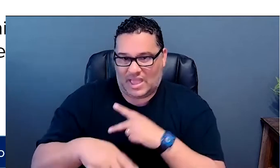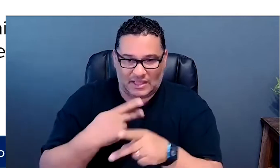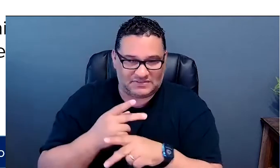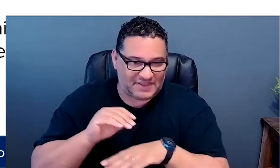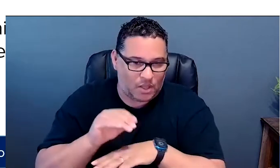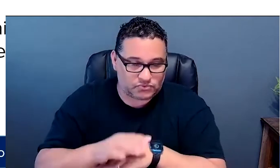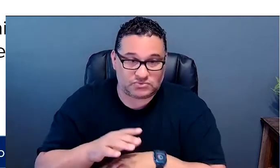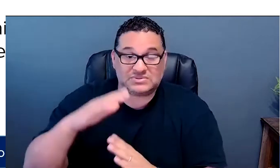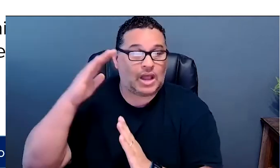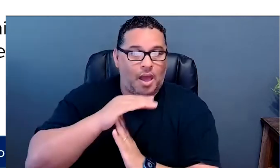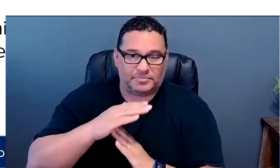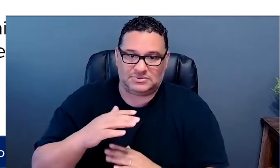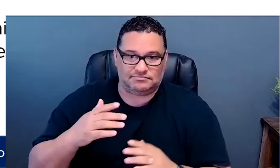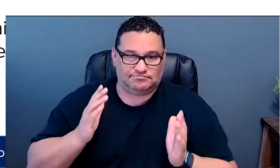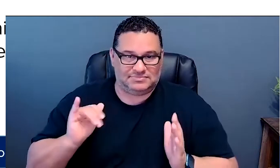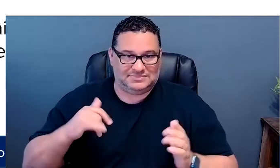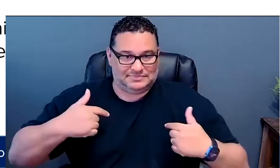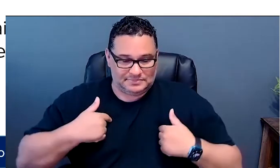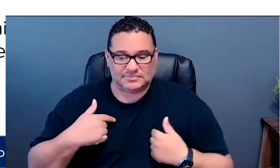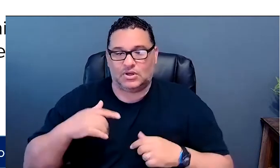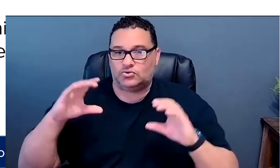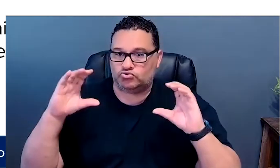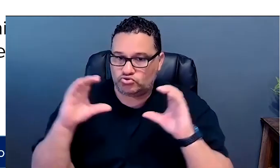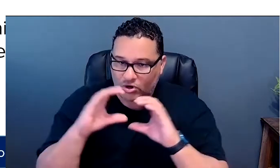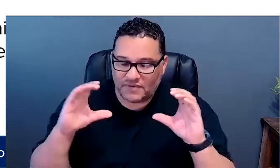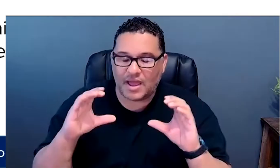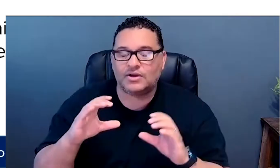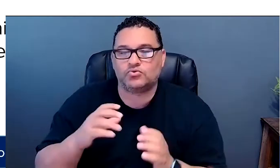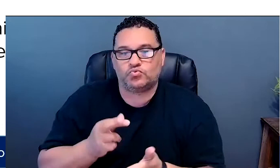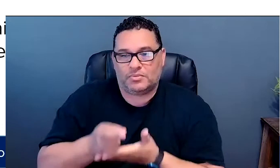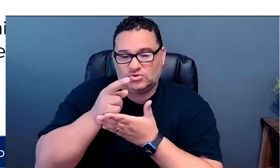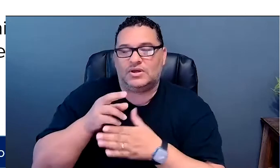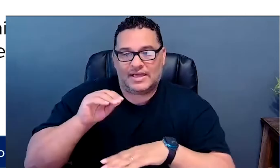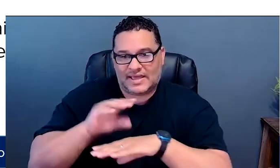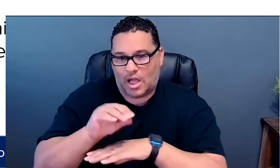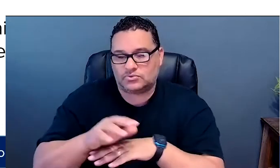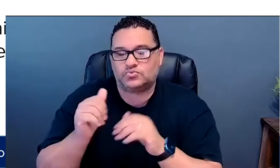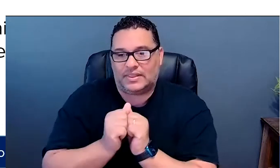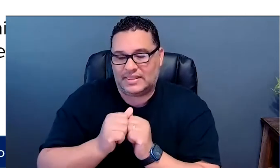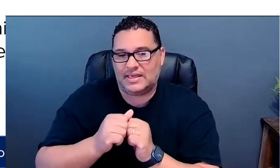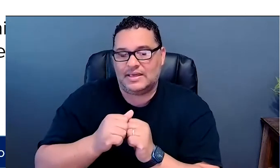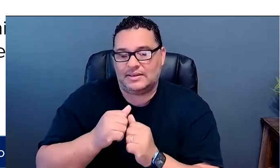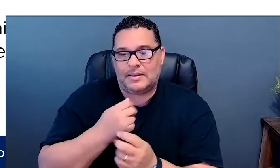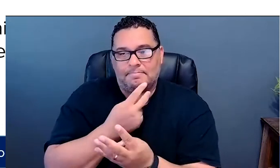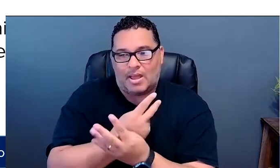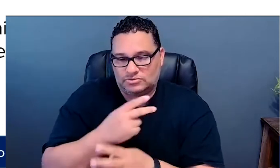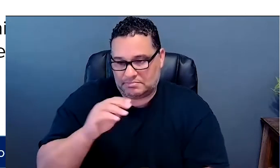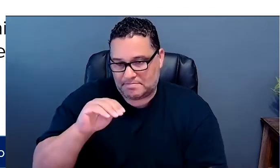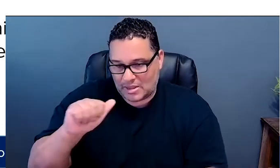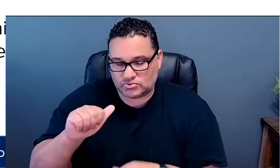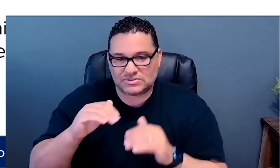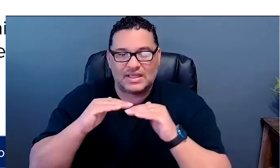myself who are certified rehabilitation counselors with a master's level education in